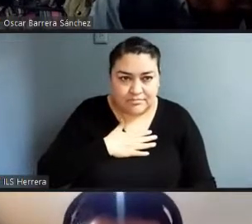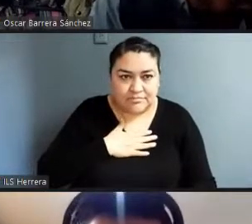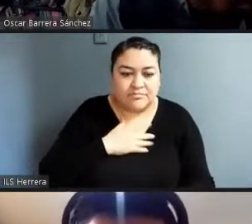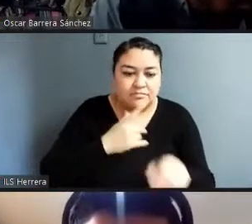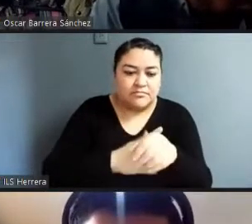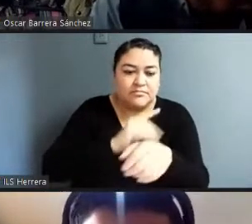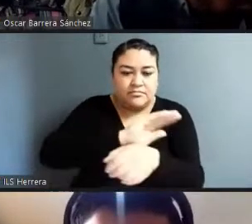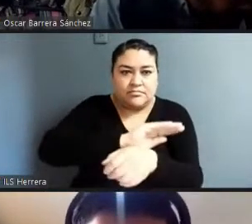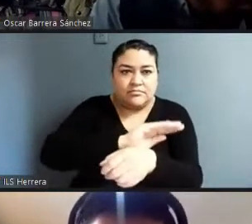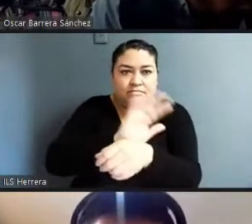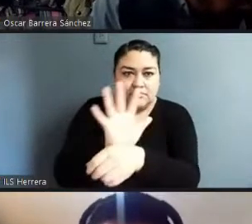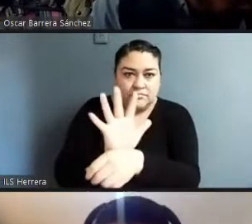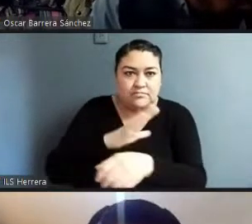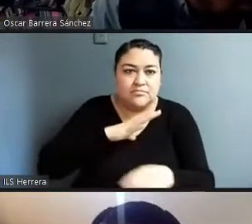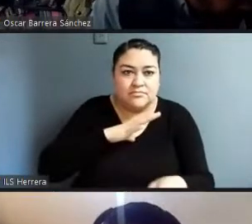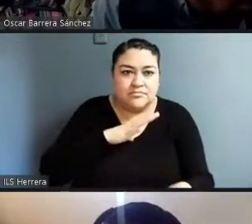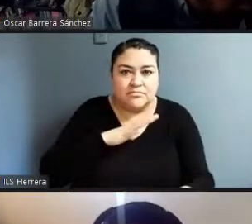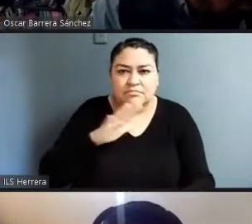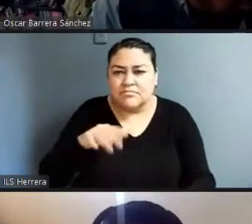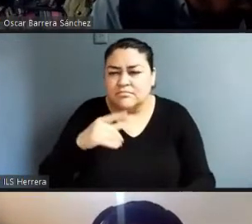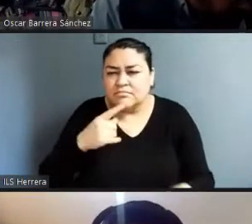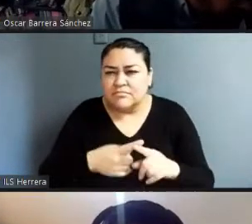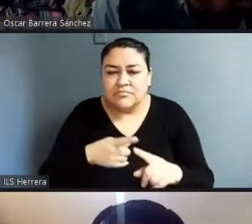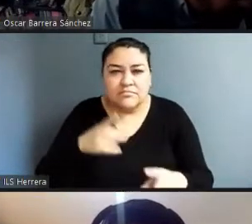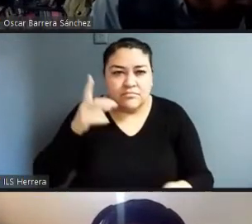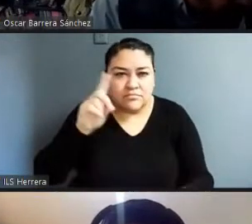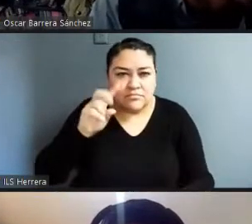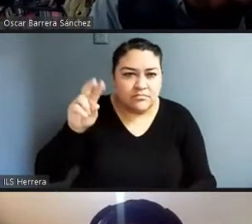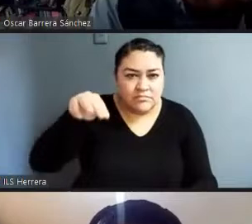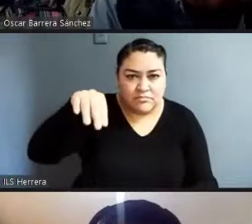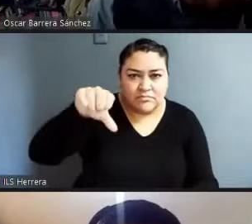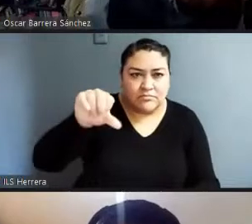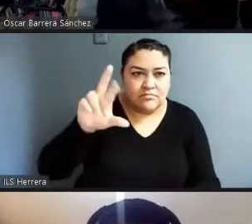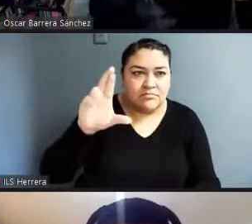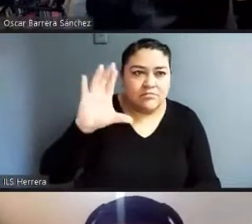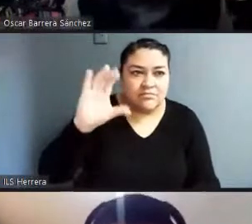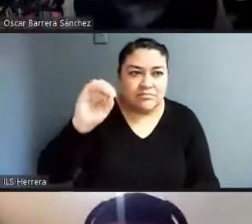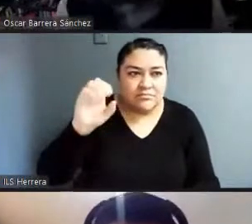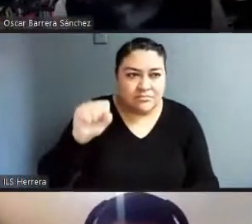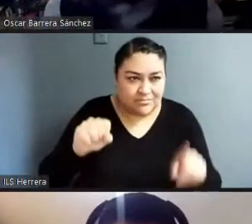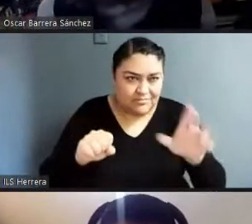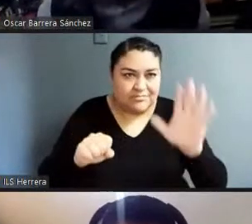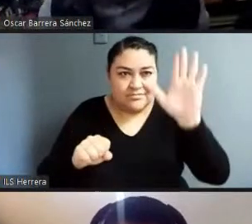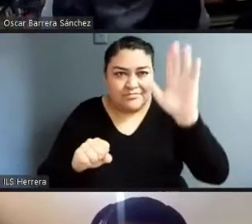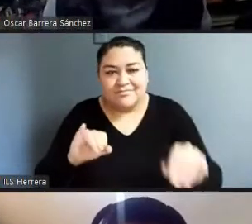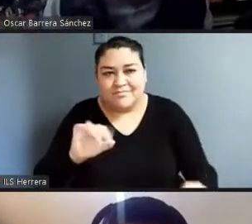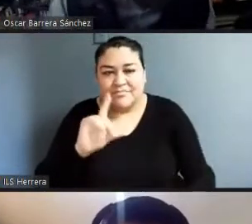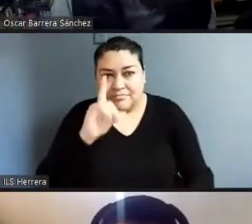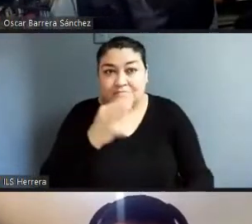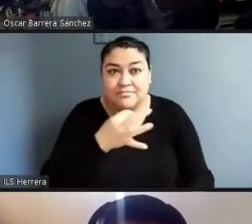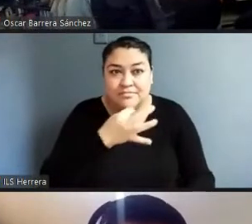been established at the public health department. During the pandemic,